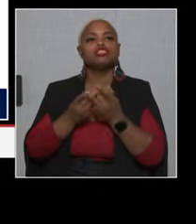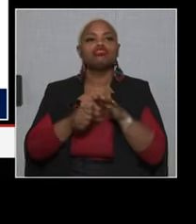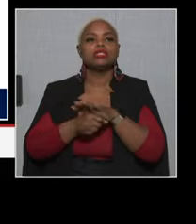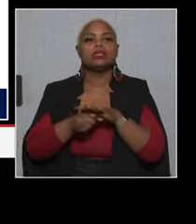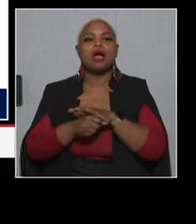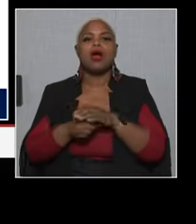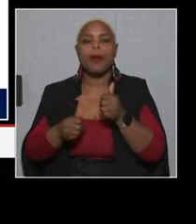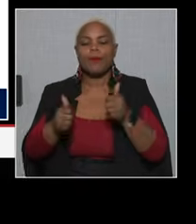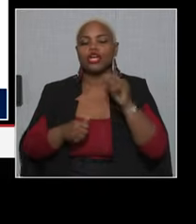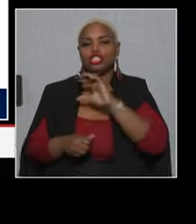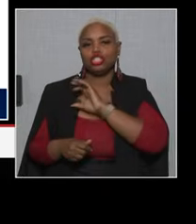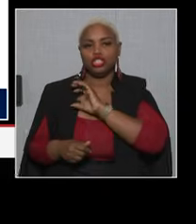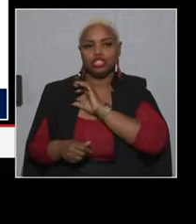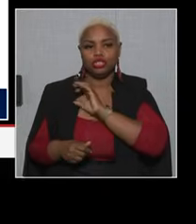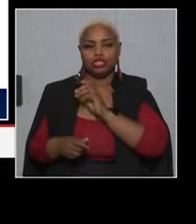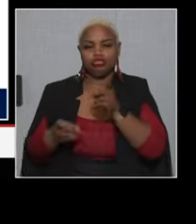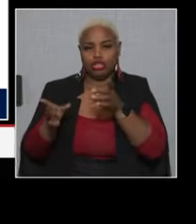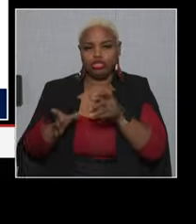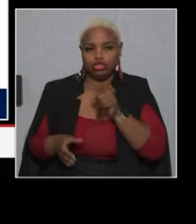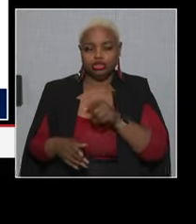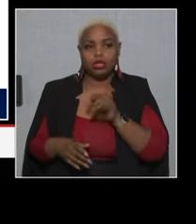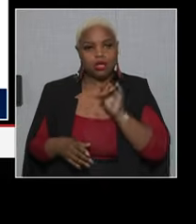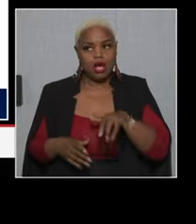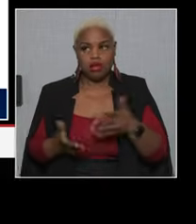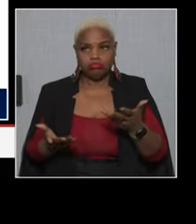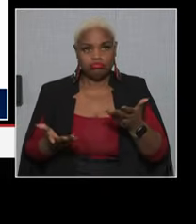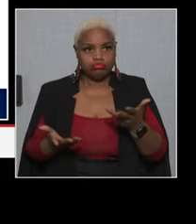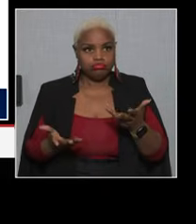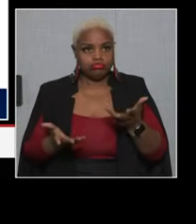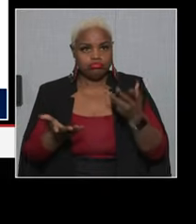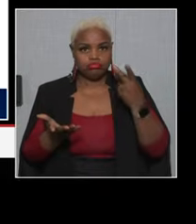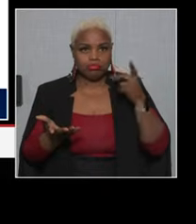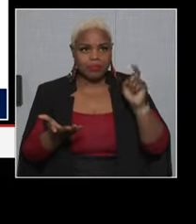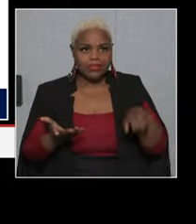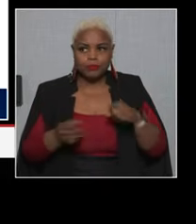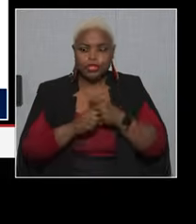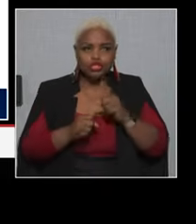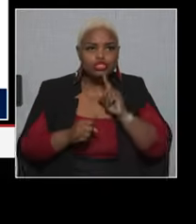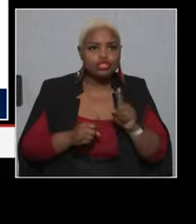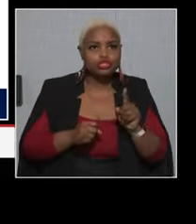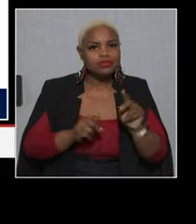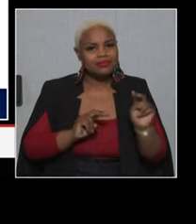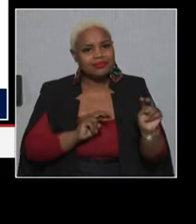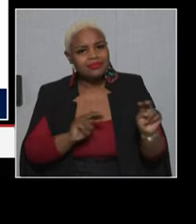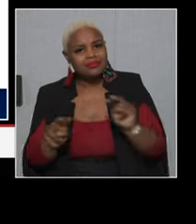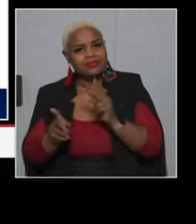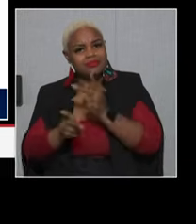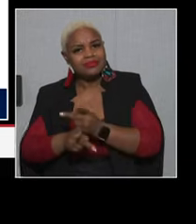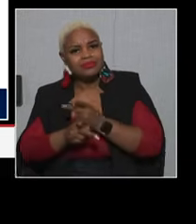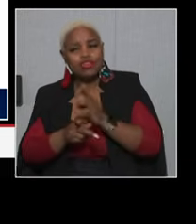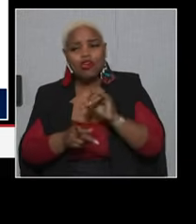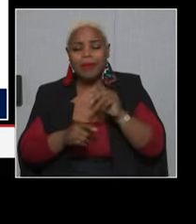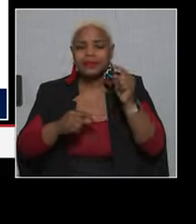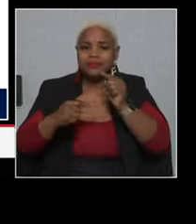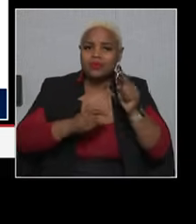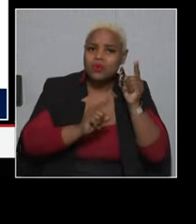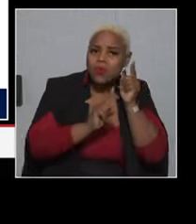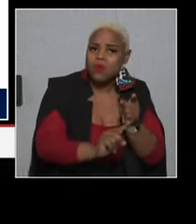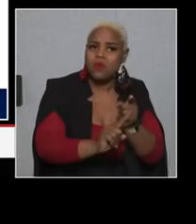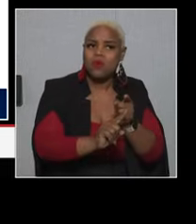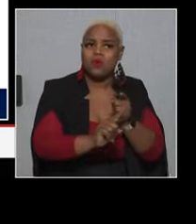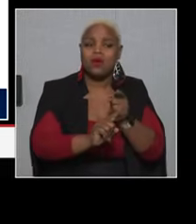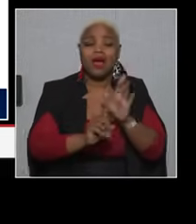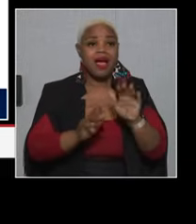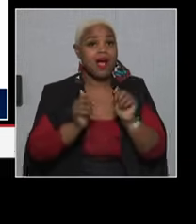those plans have also been significant in helping us to drive down crime, as well as our burglary reductions. And we're certainly keeping our